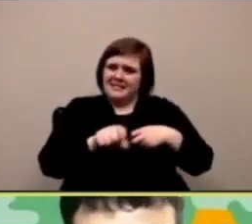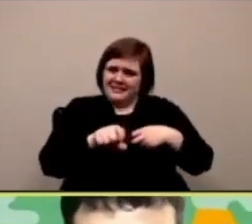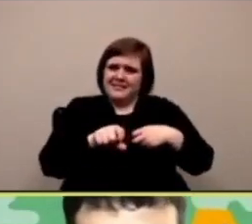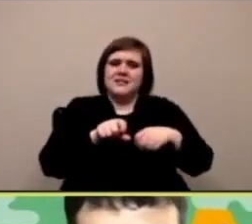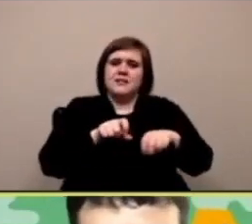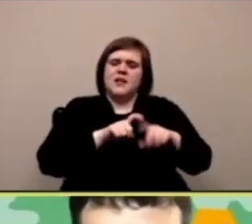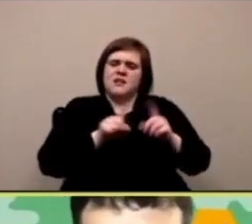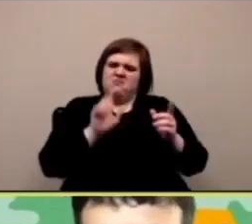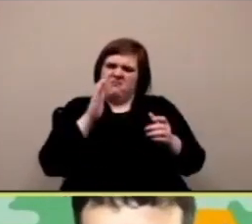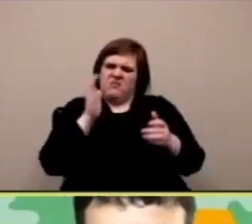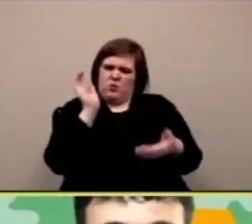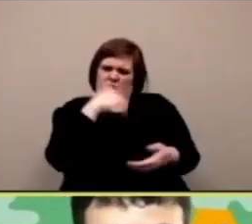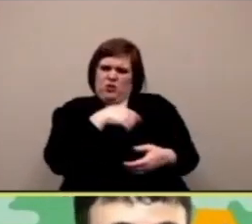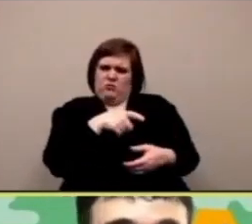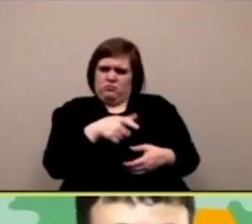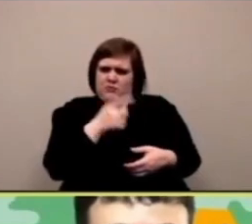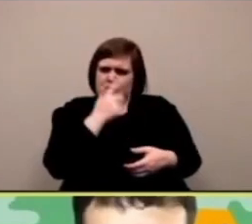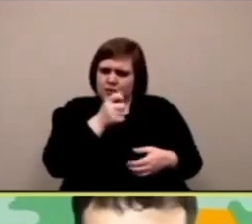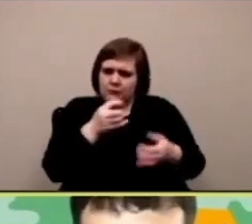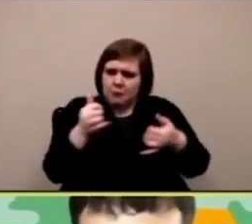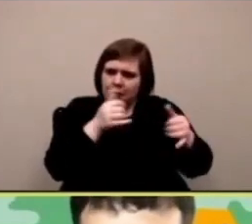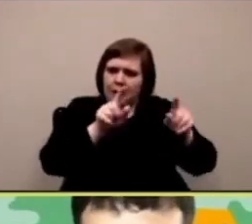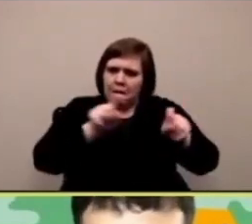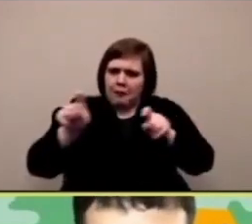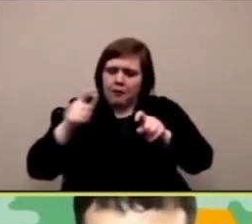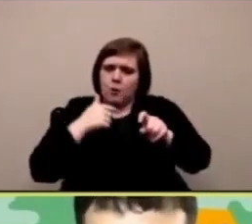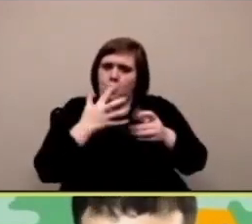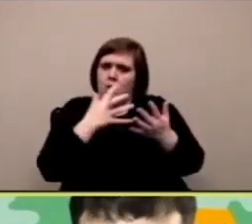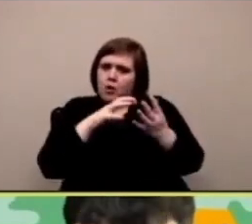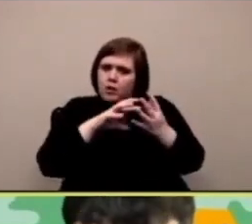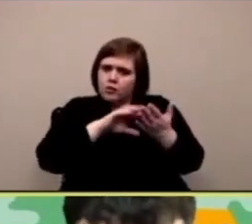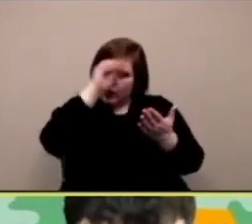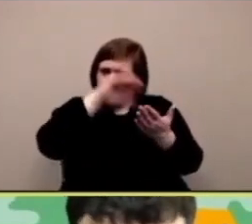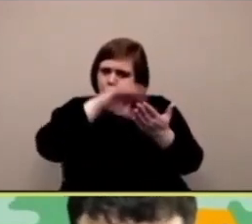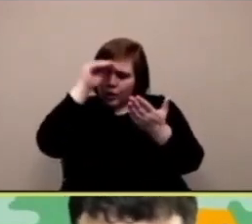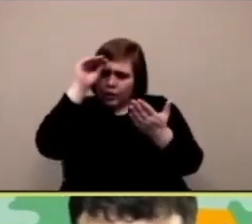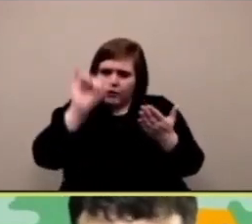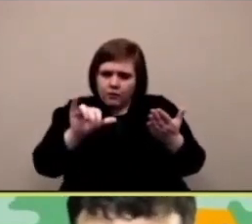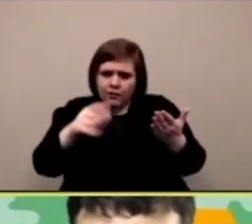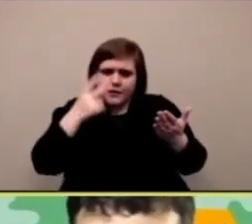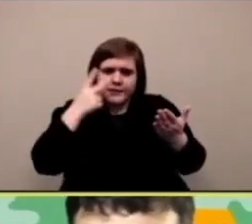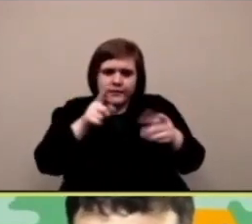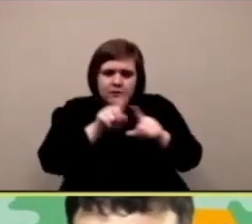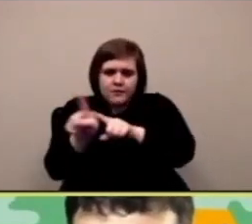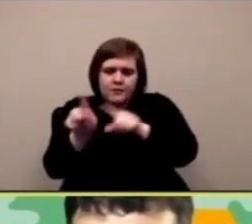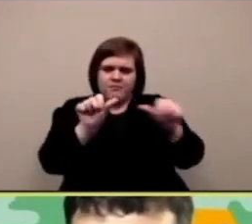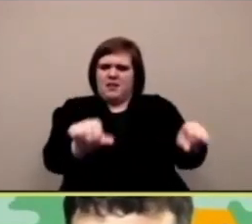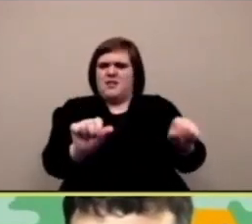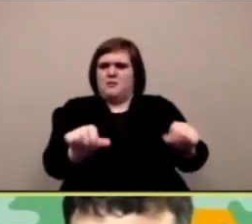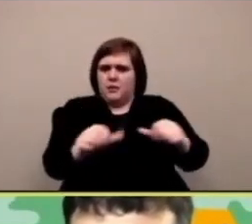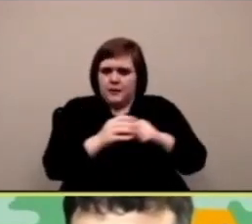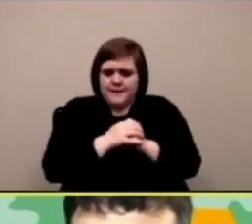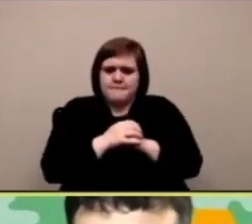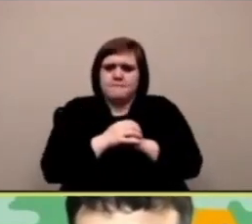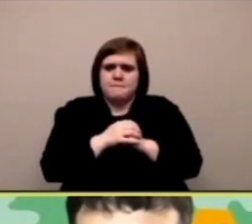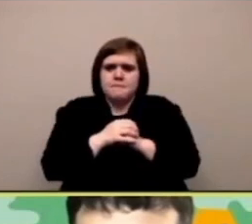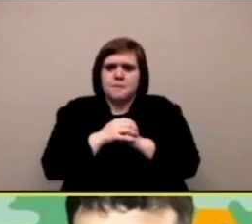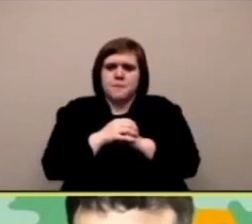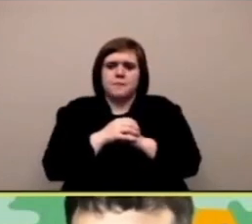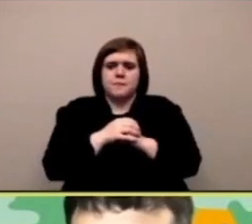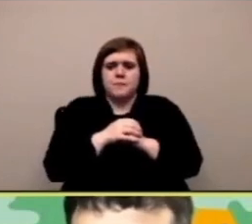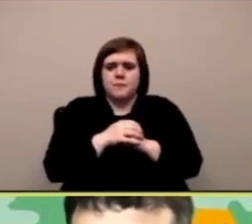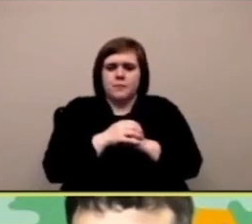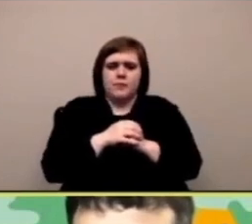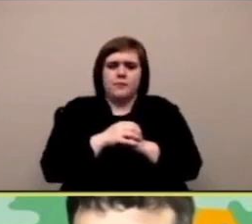like interesting to play with, and we'd love to learn more about it as we try it and see what's possible. I'm just going to